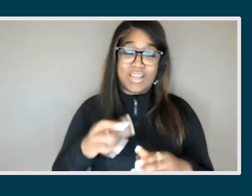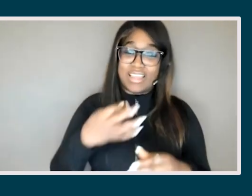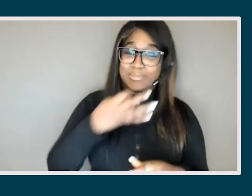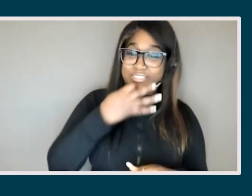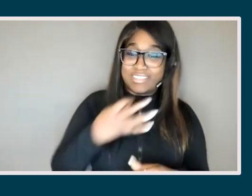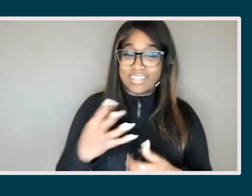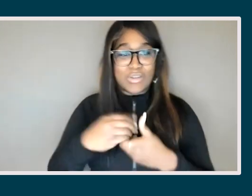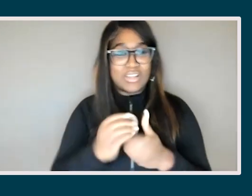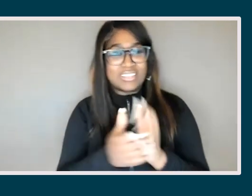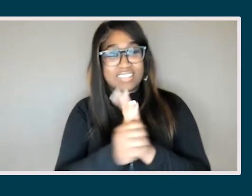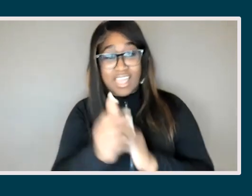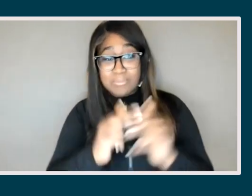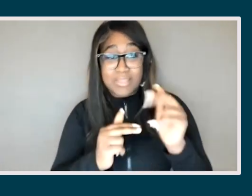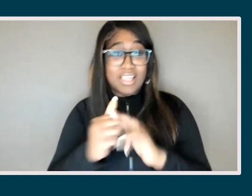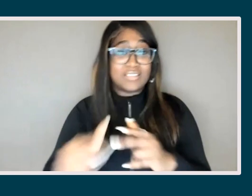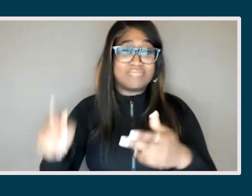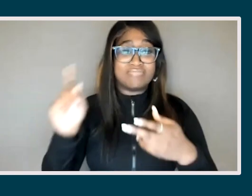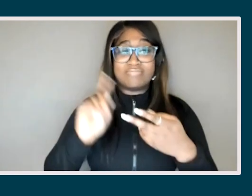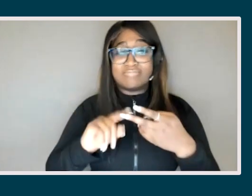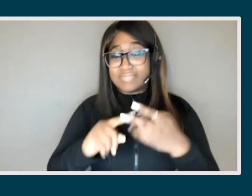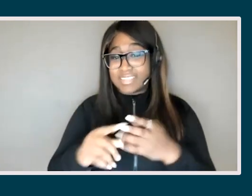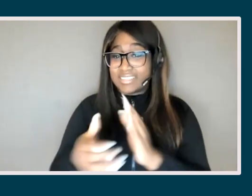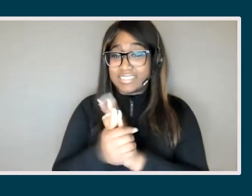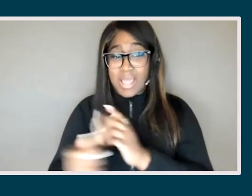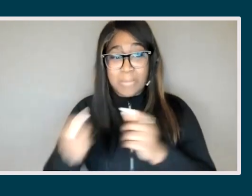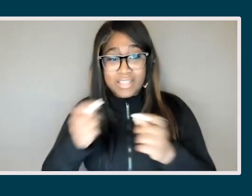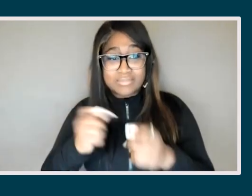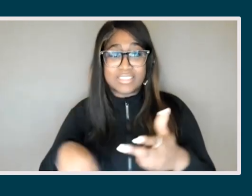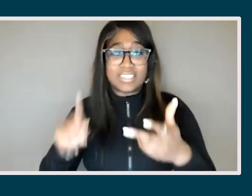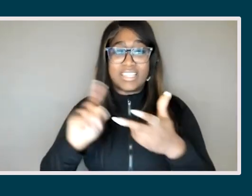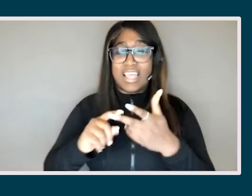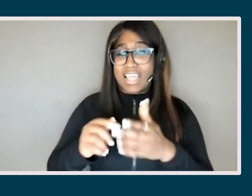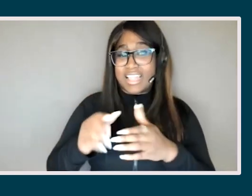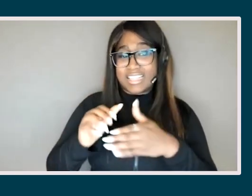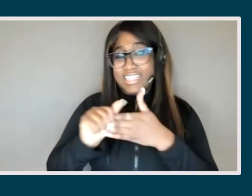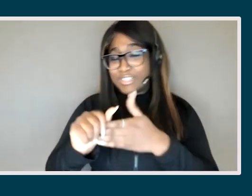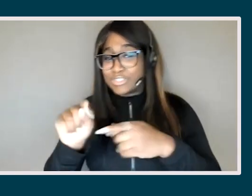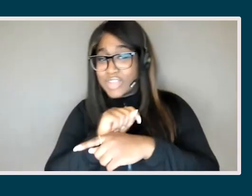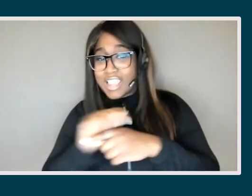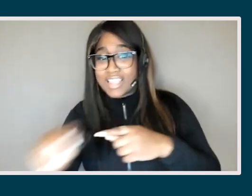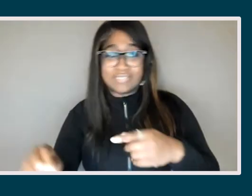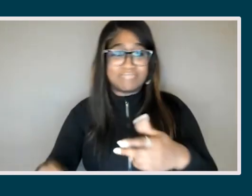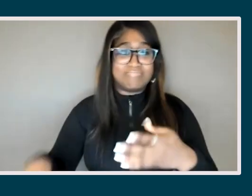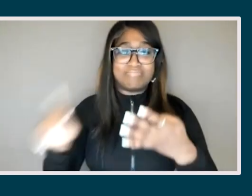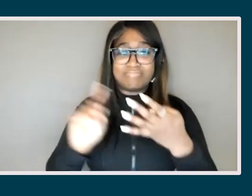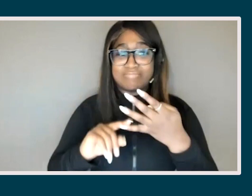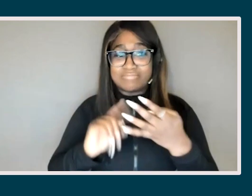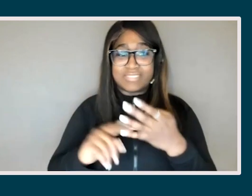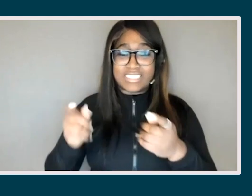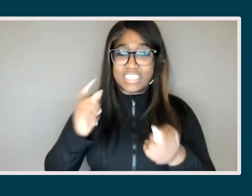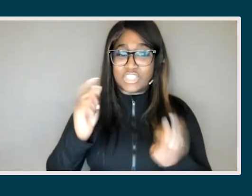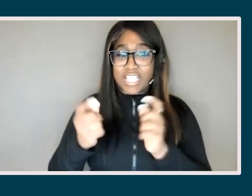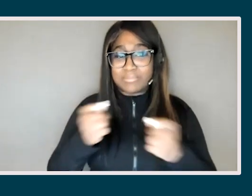management, leadership training, succession, executive search, change management, DEI training, and professional coaching. Previously,